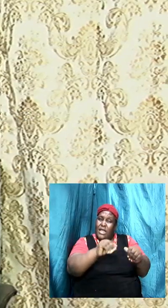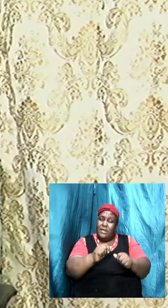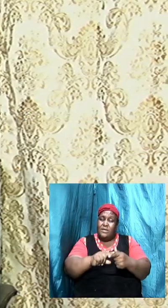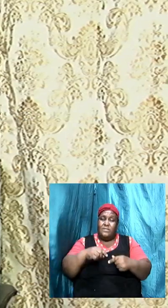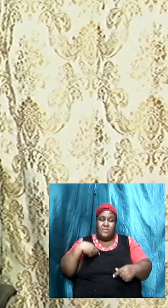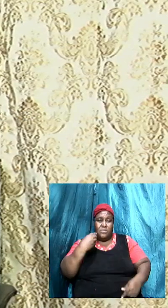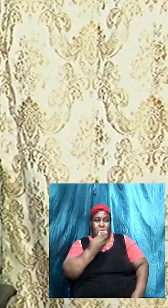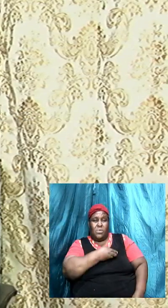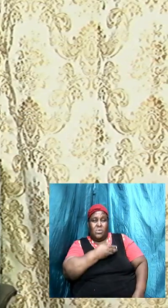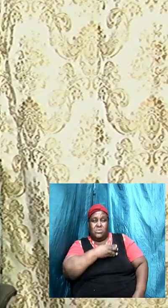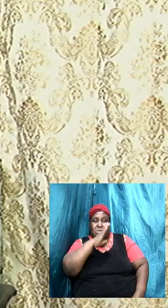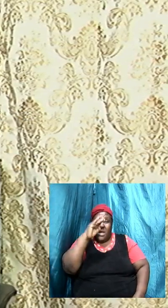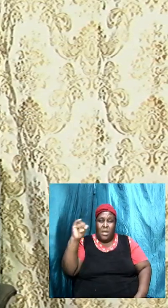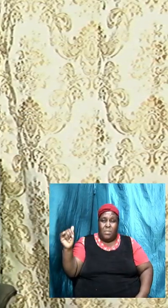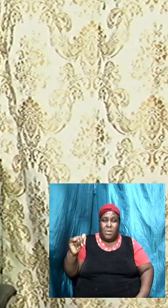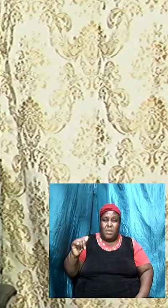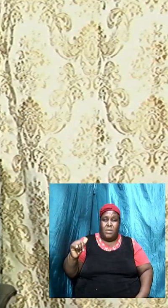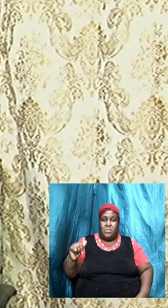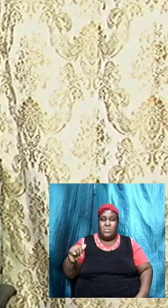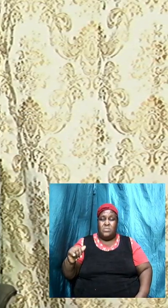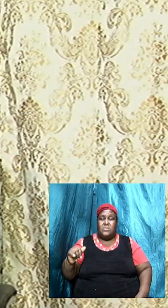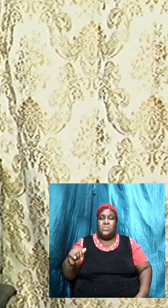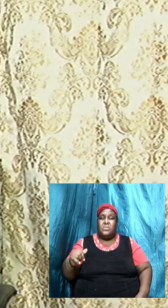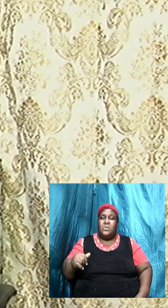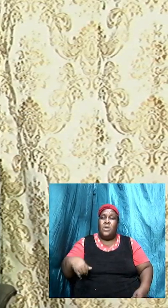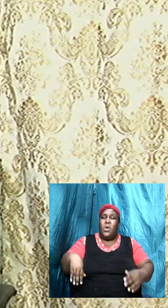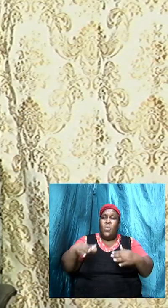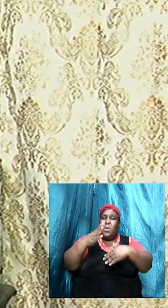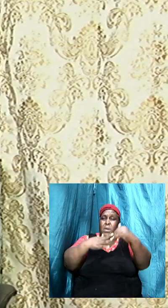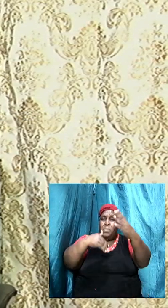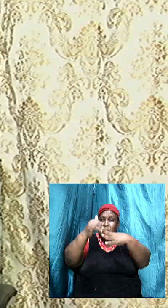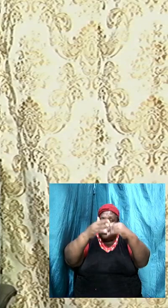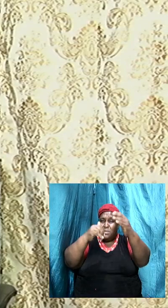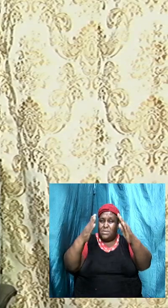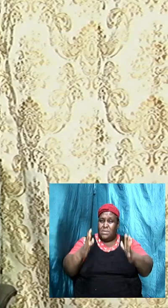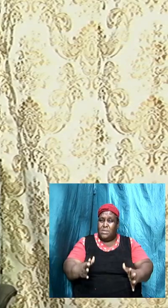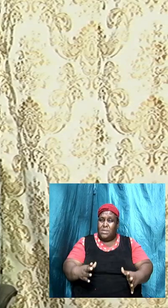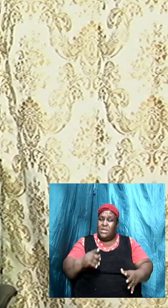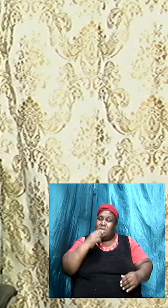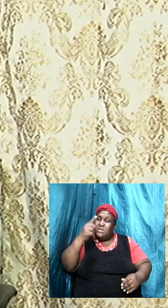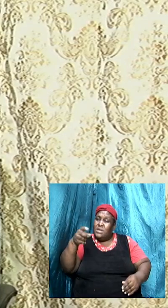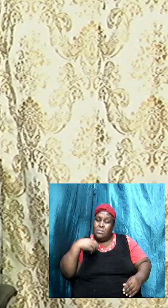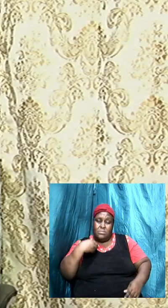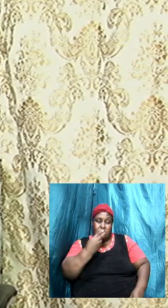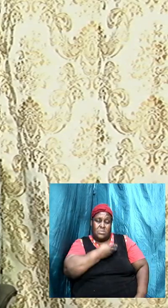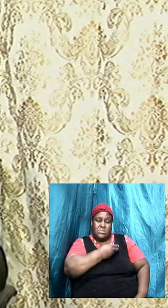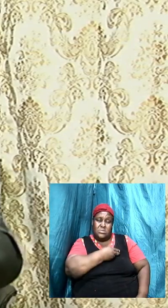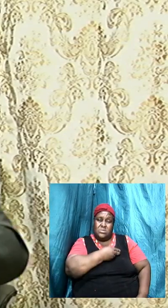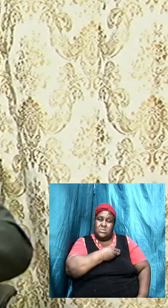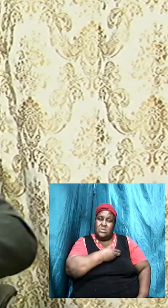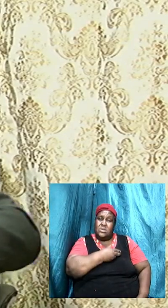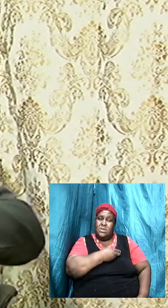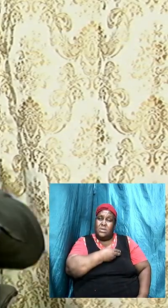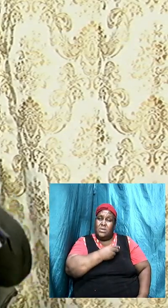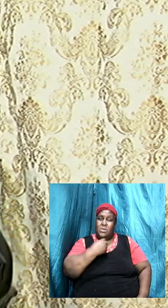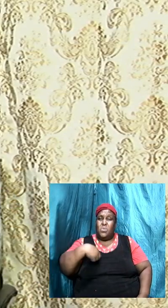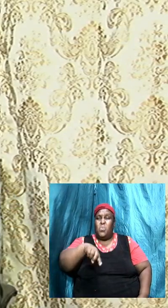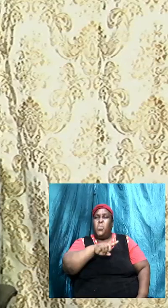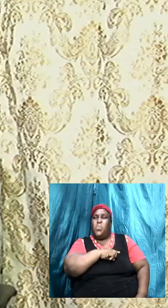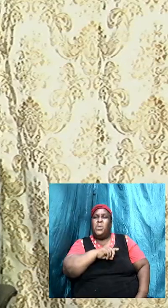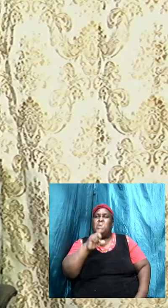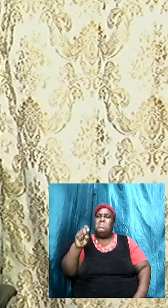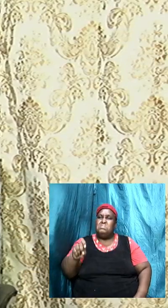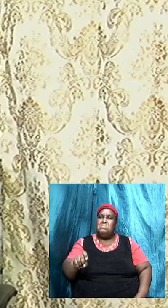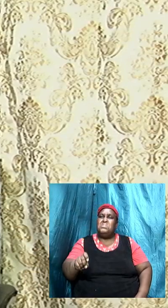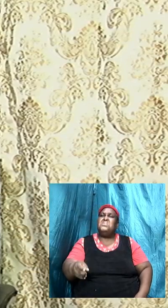us by our founders, they are telling us that we need to come